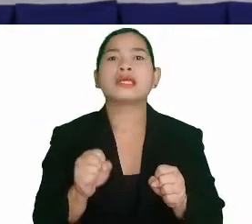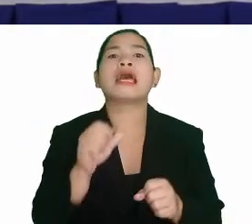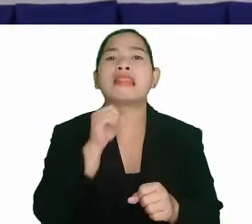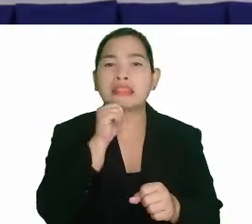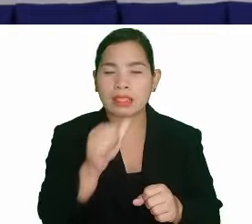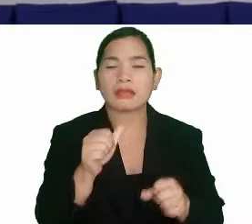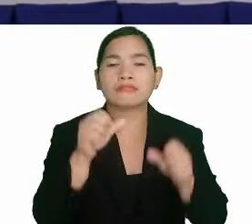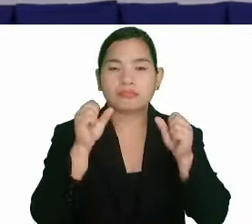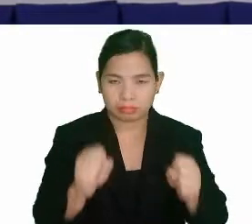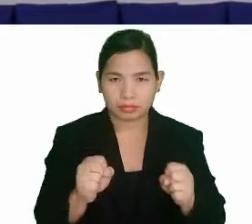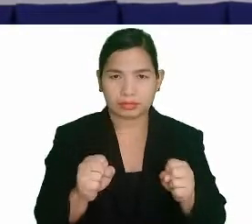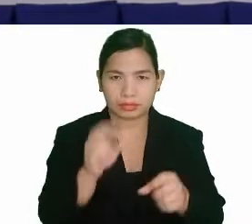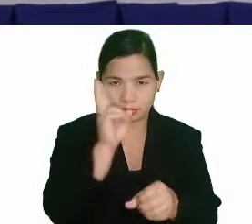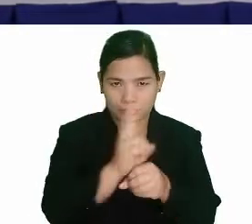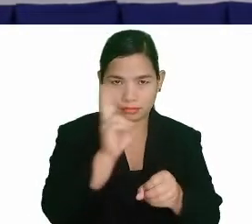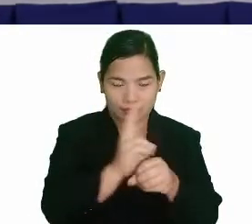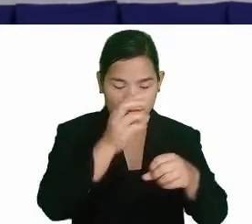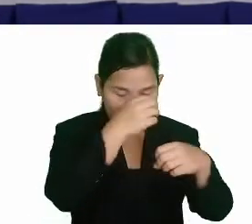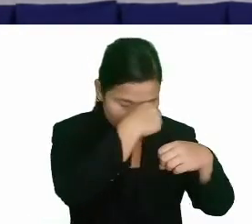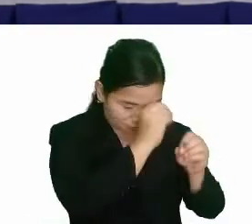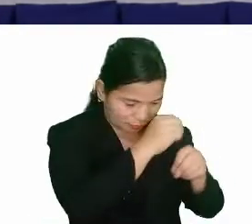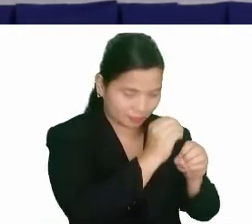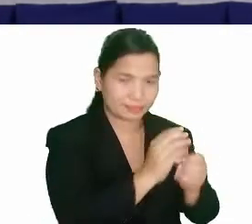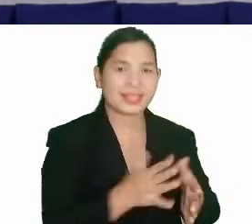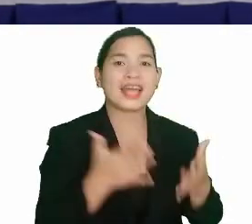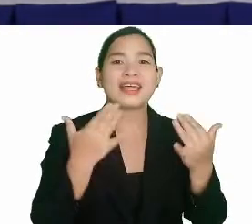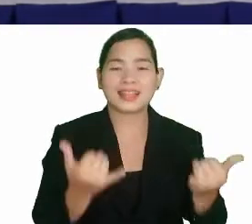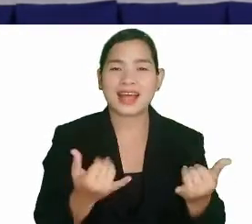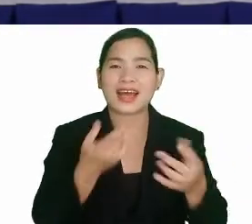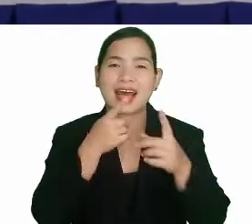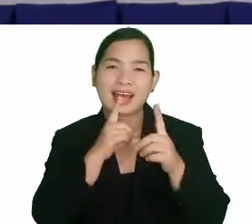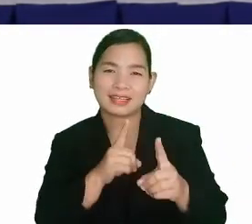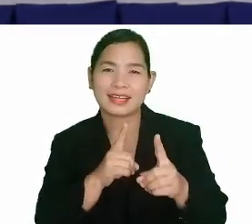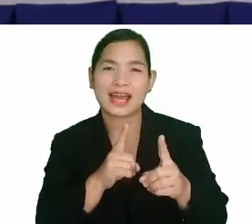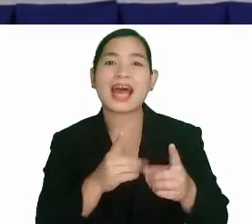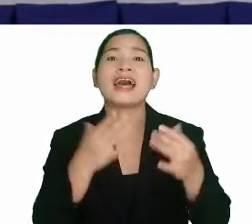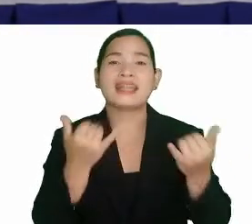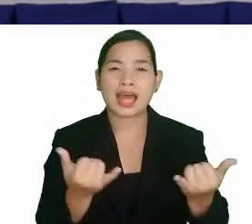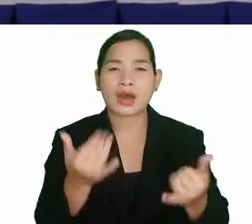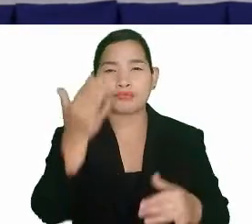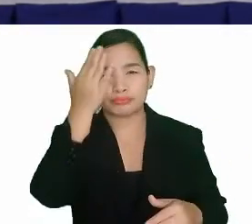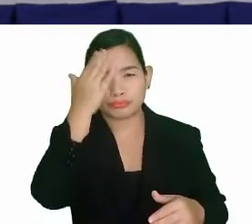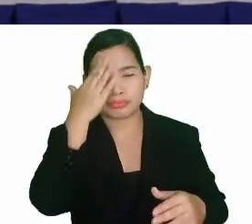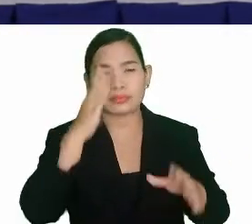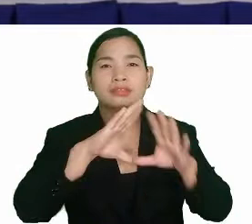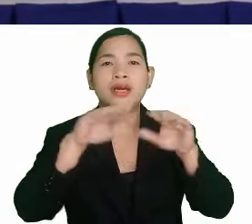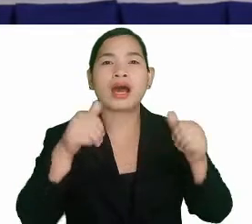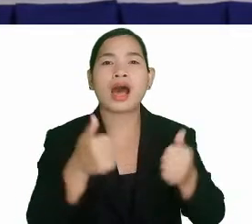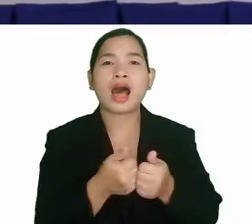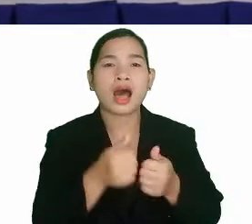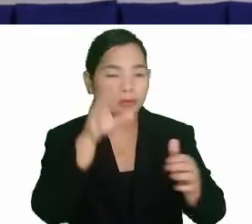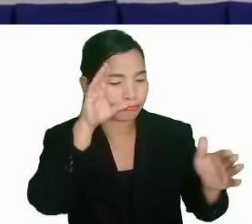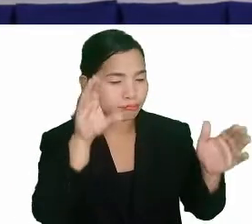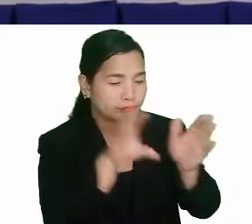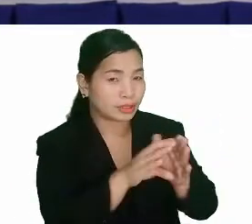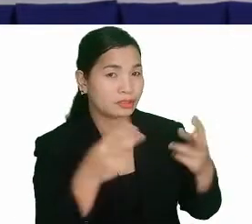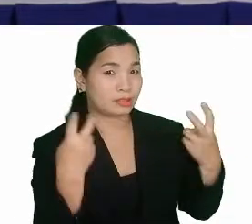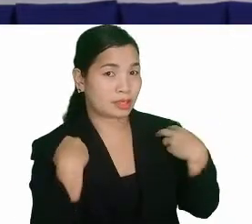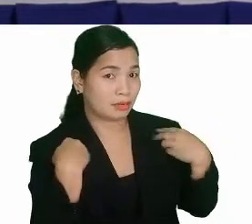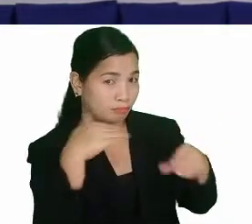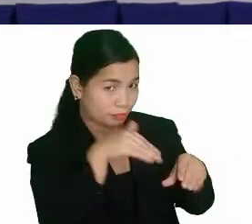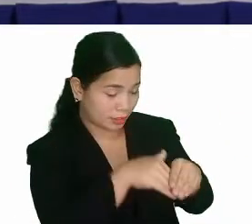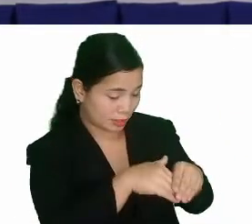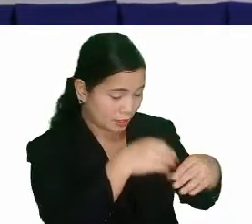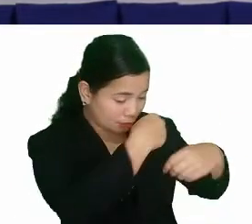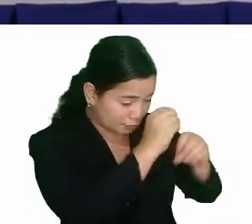a microscope? To answer these questions, at this point, let us explore how images are formed under a